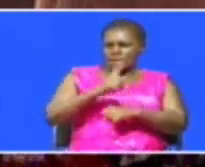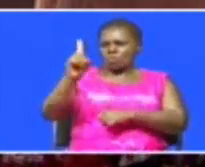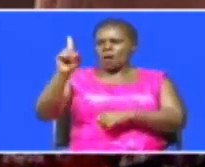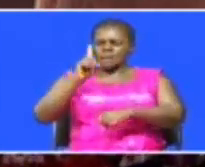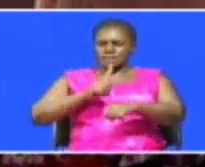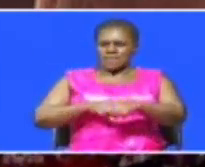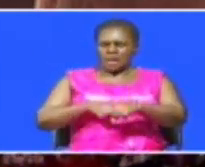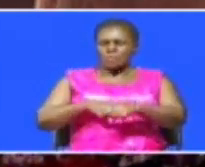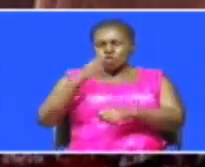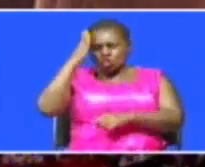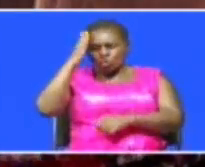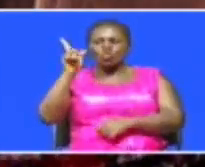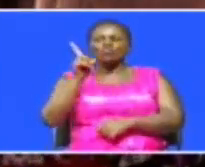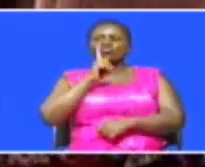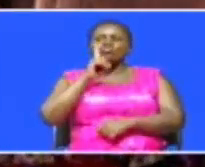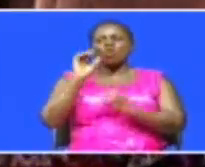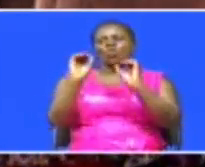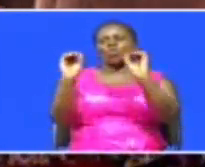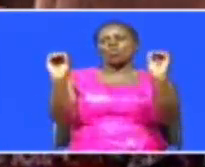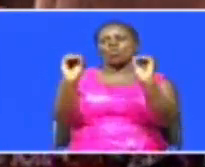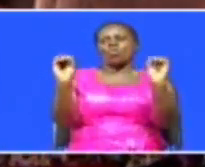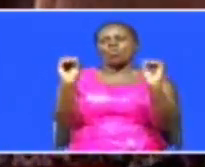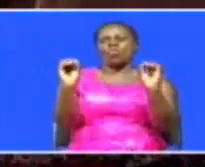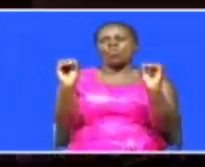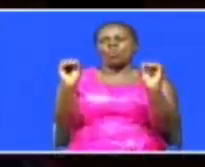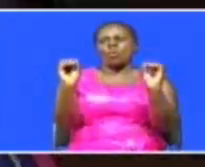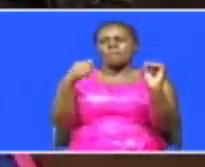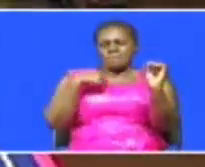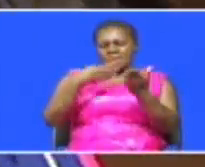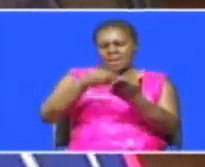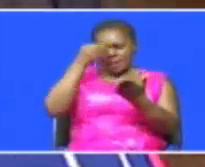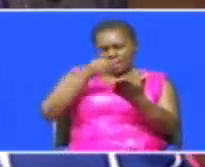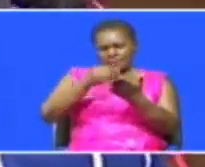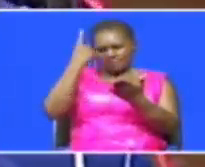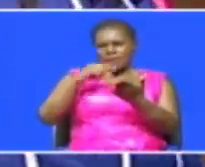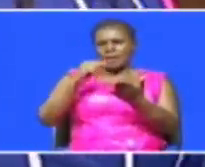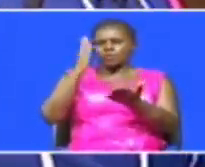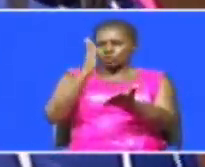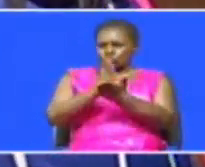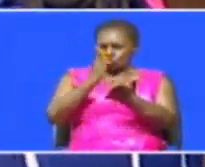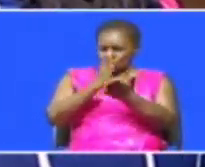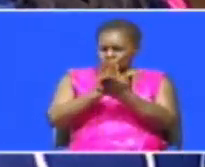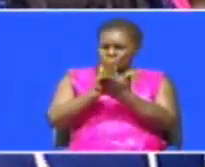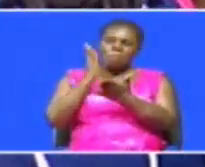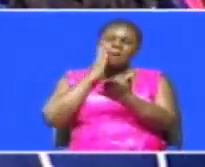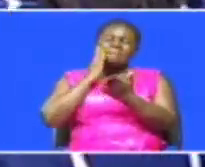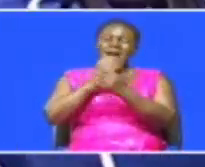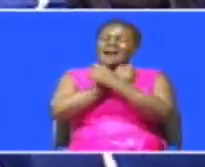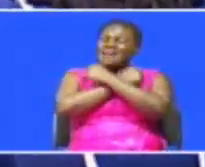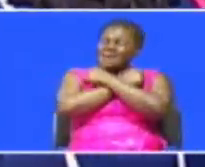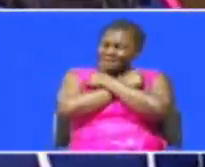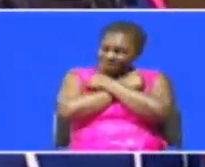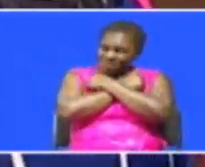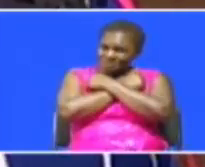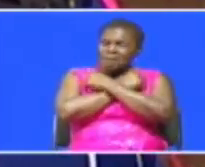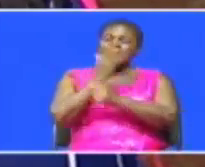because you don't know about tomorrow. That's a major lesson. Indeed, a mother's undying love, what